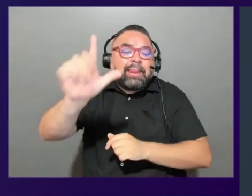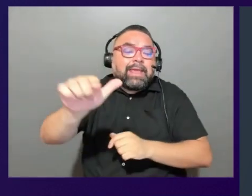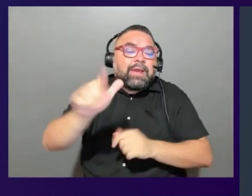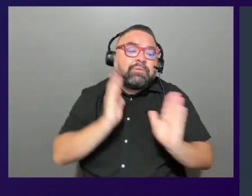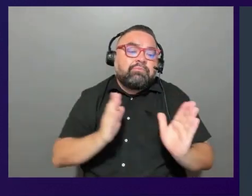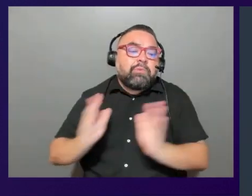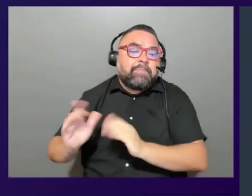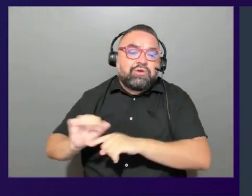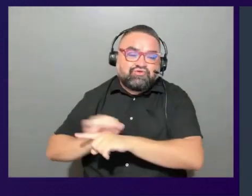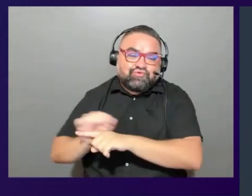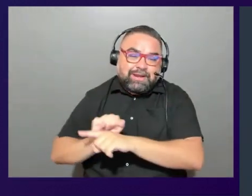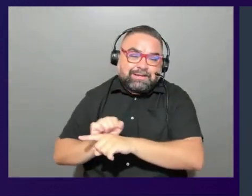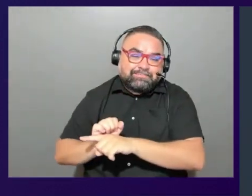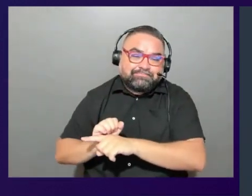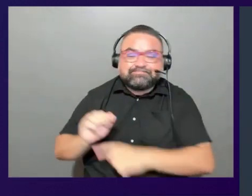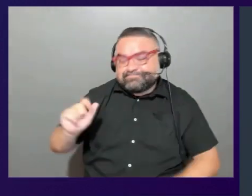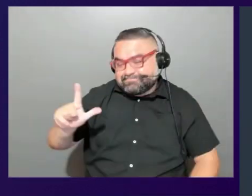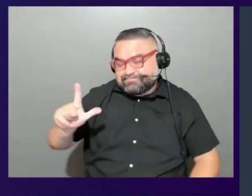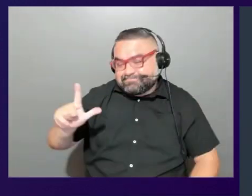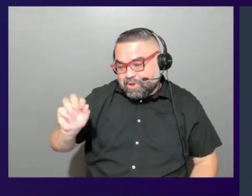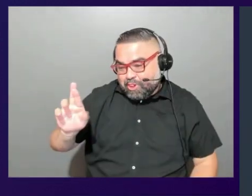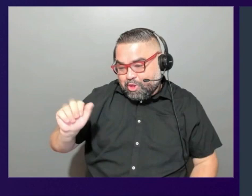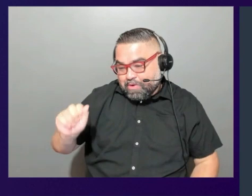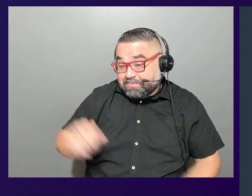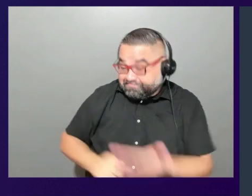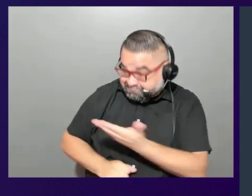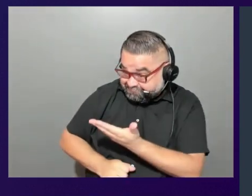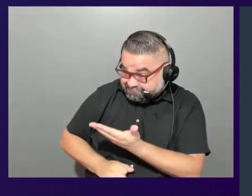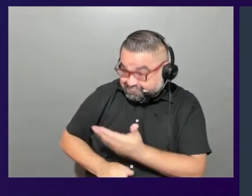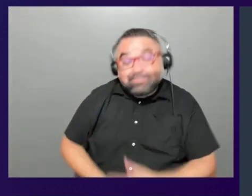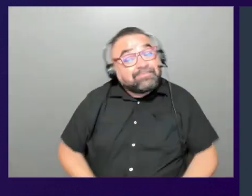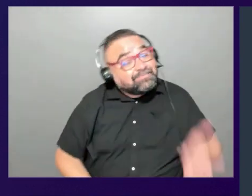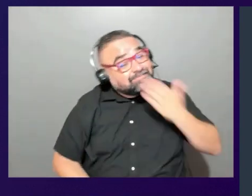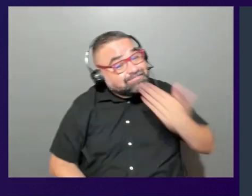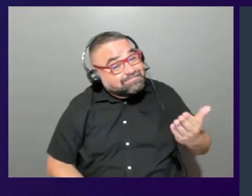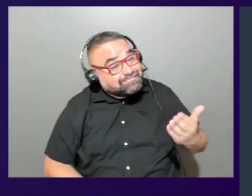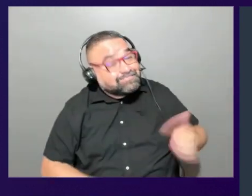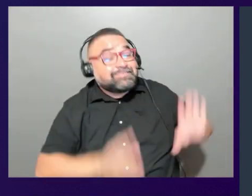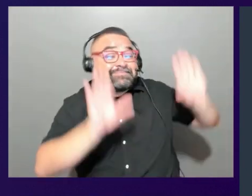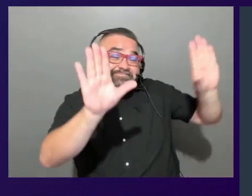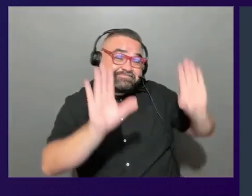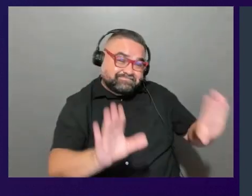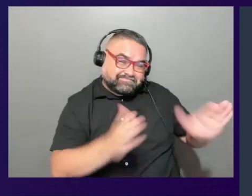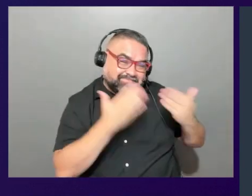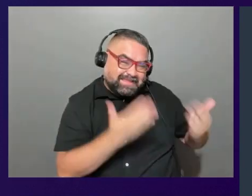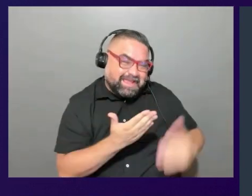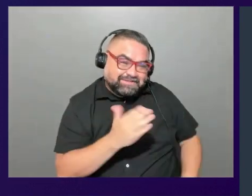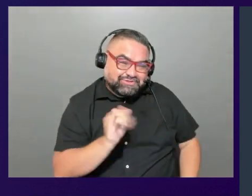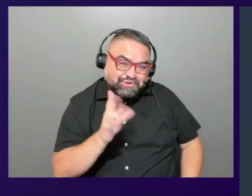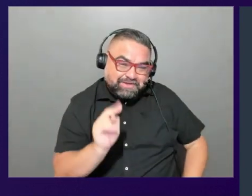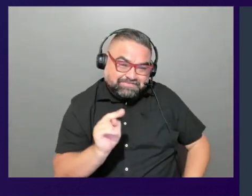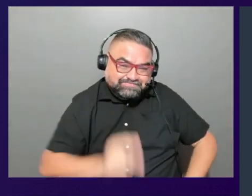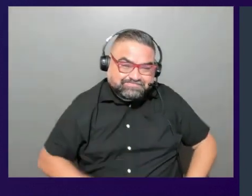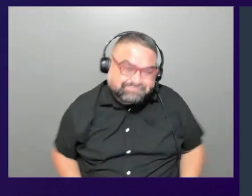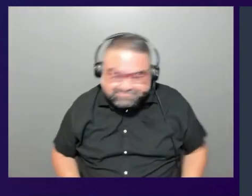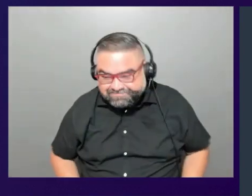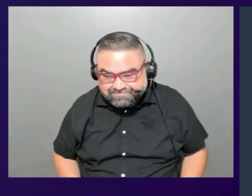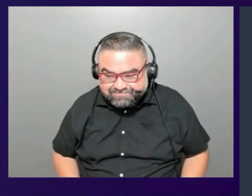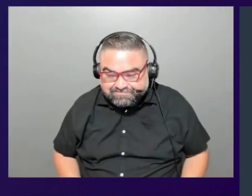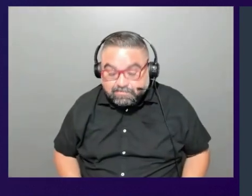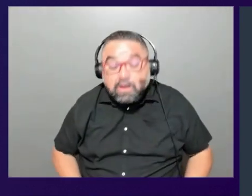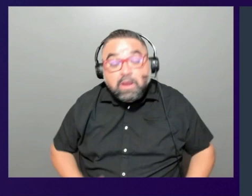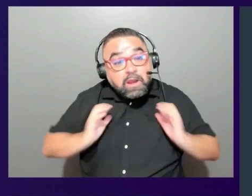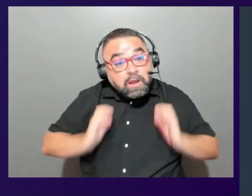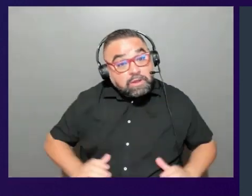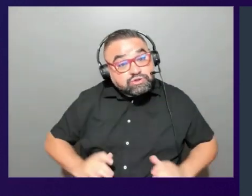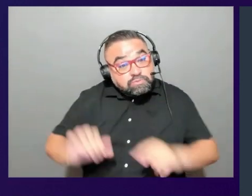Laura, over to you. Great. All right, thanks, John. So We have customers who are training exclusively on